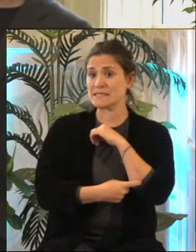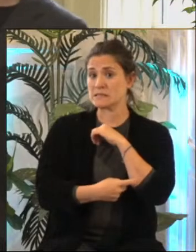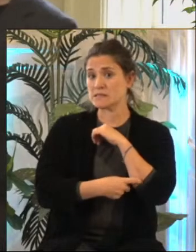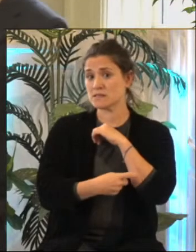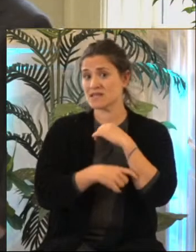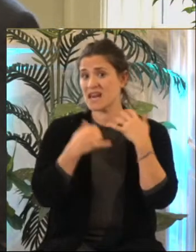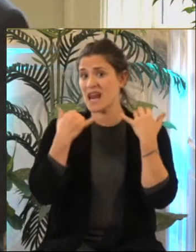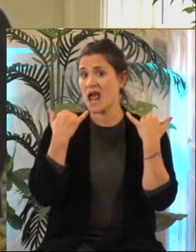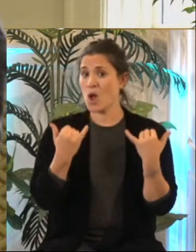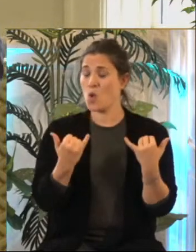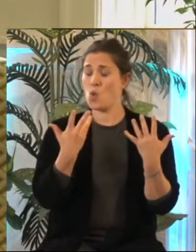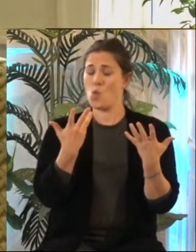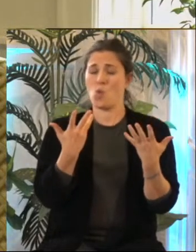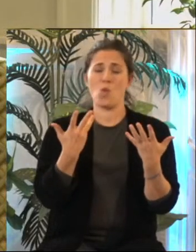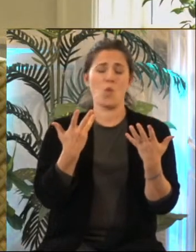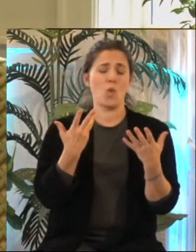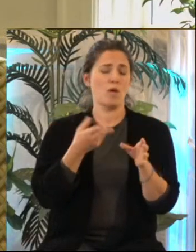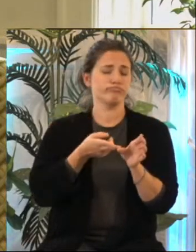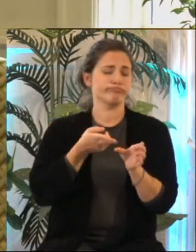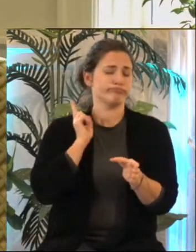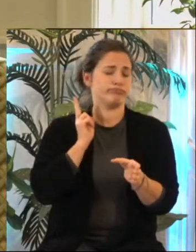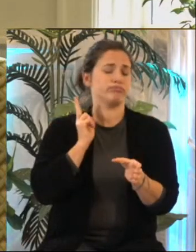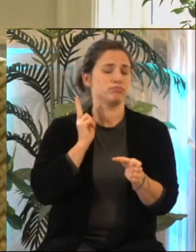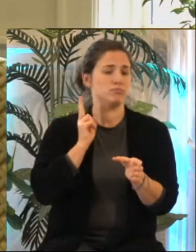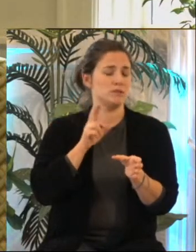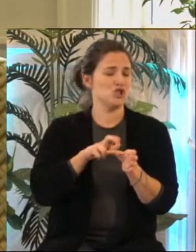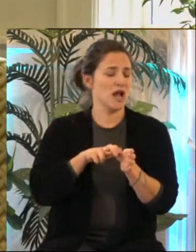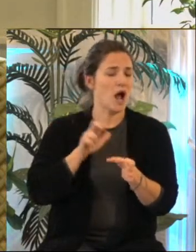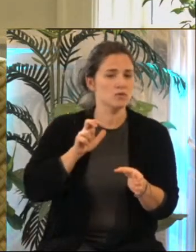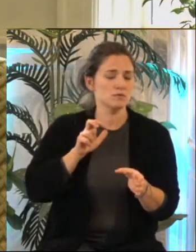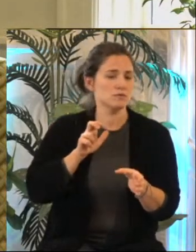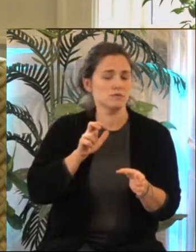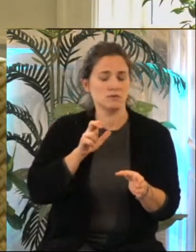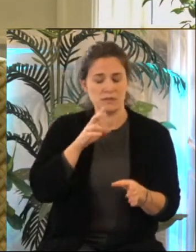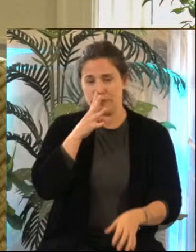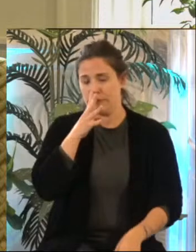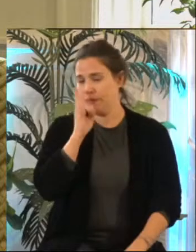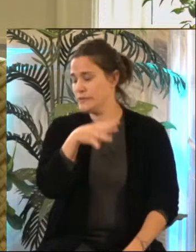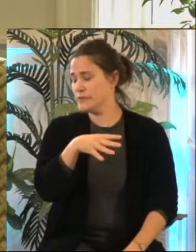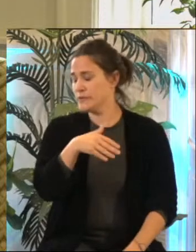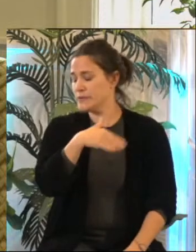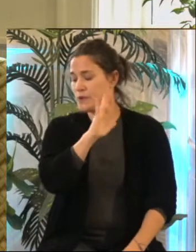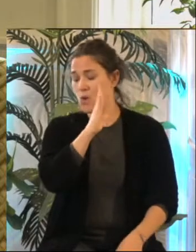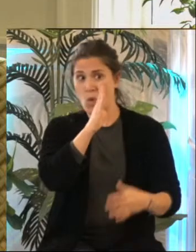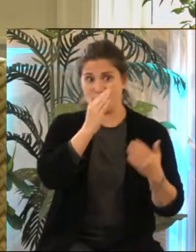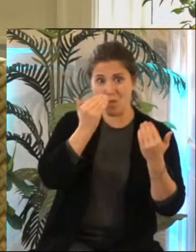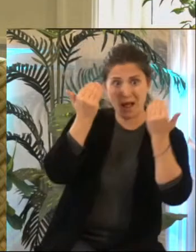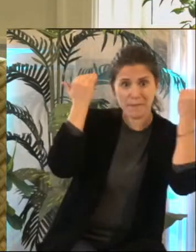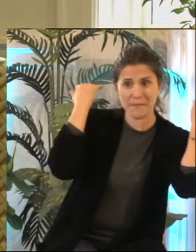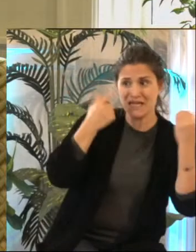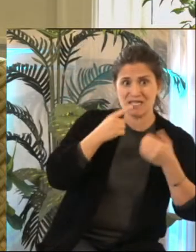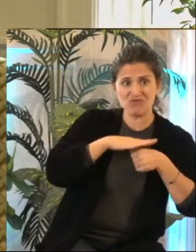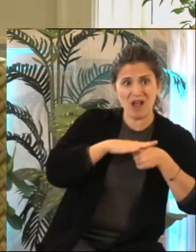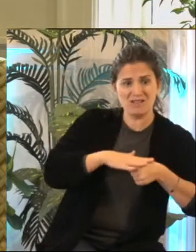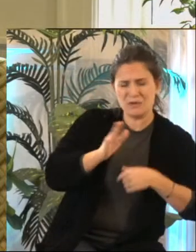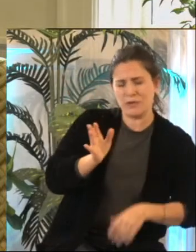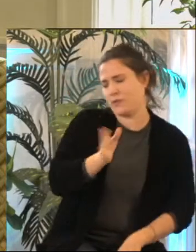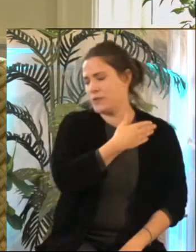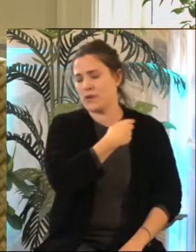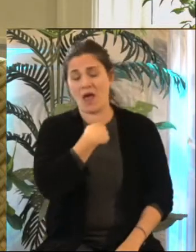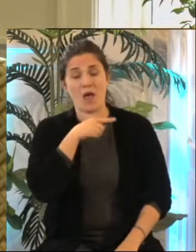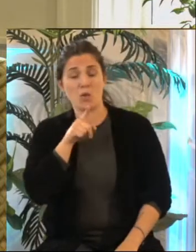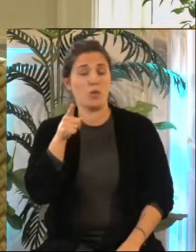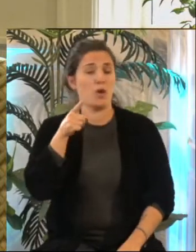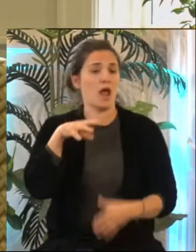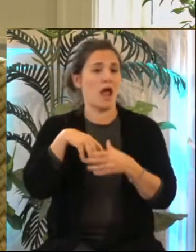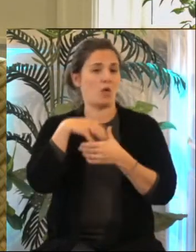out, to disengage. It's just so overwhelming to just sort of be like, I'm not going to do it. Maybe I'm going to go do spiritual practices